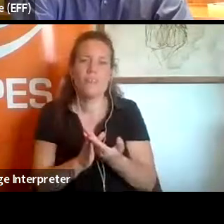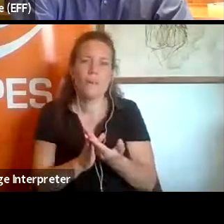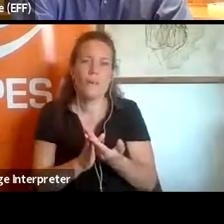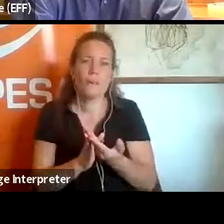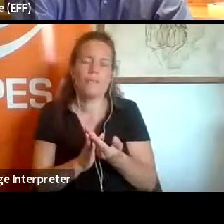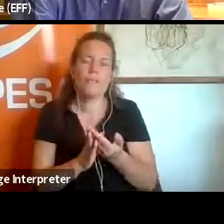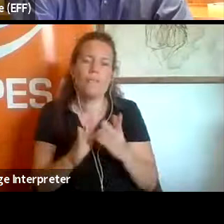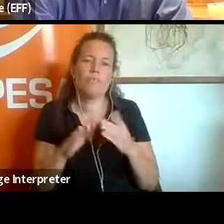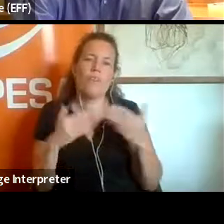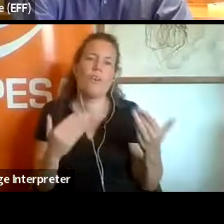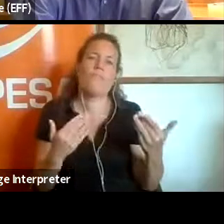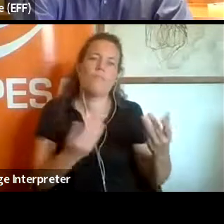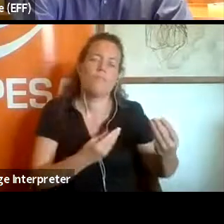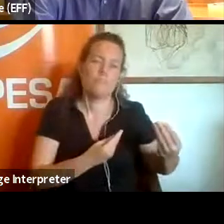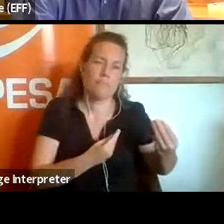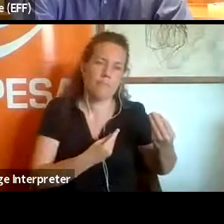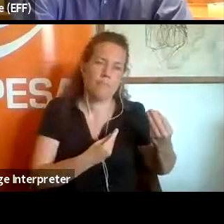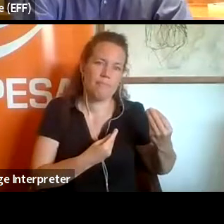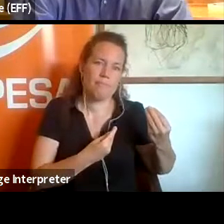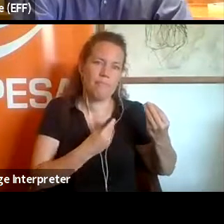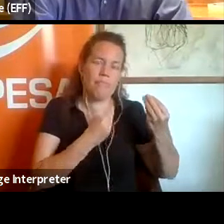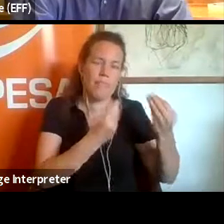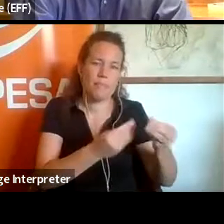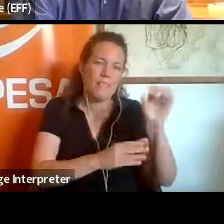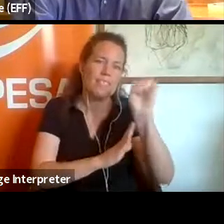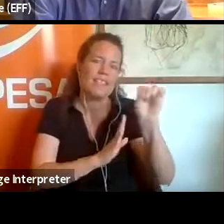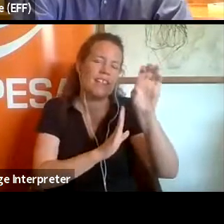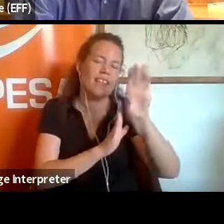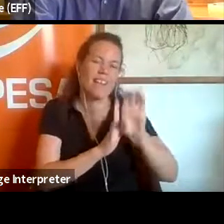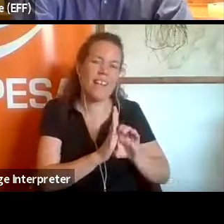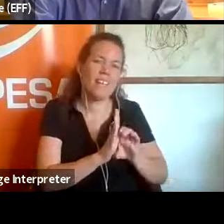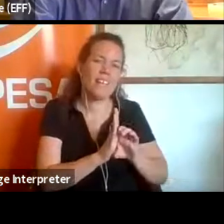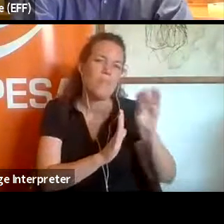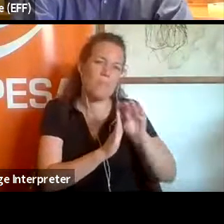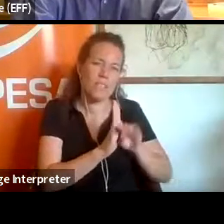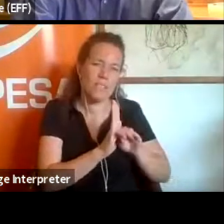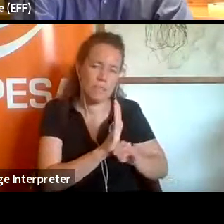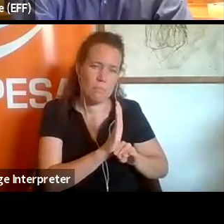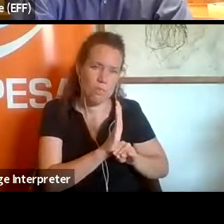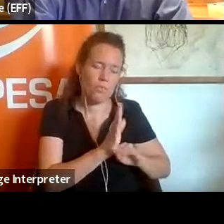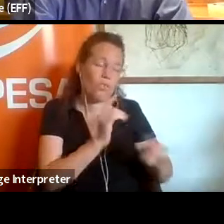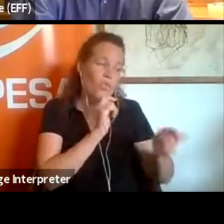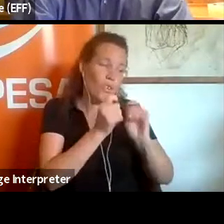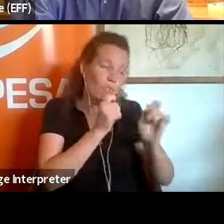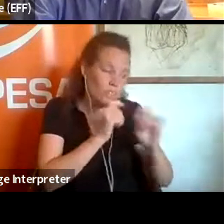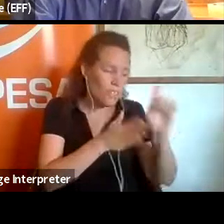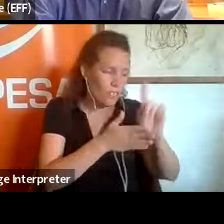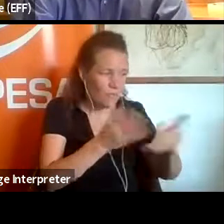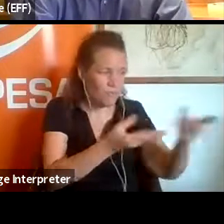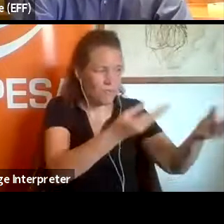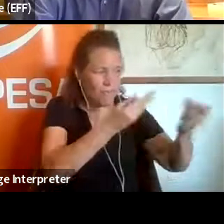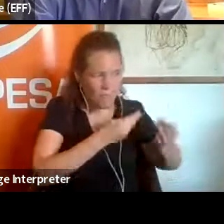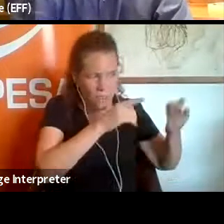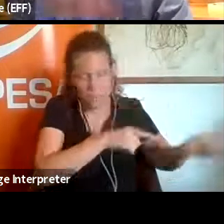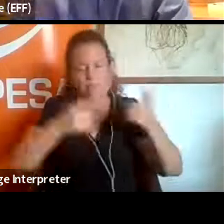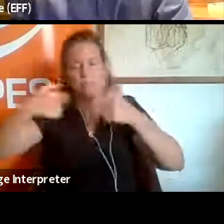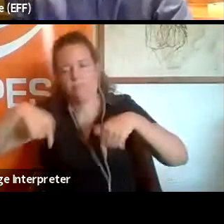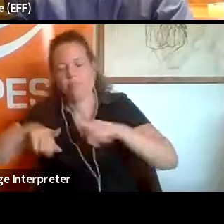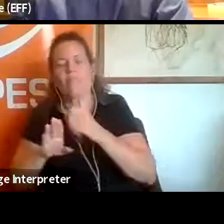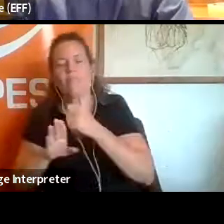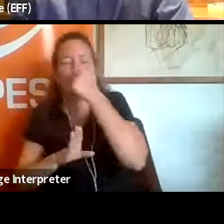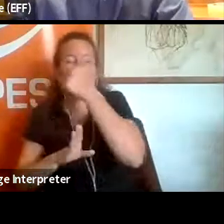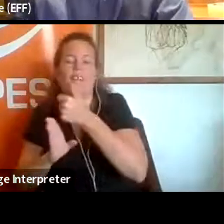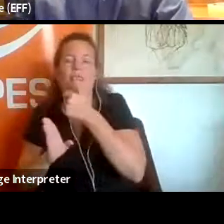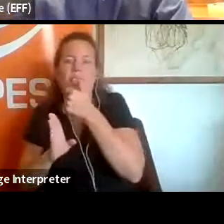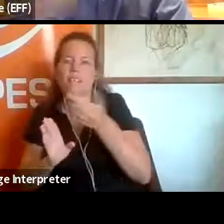that the Santa Clara Principles consultation received in Africa. So we had a LATAM